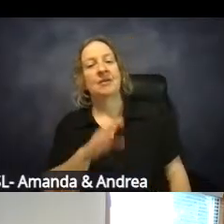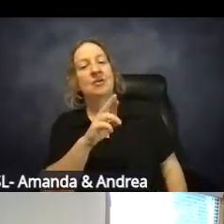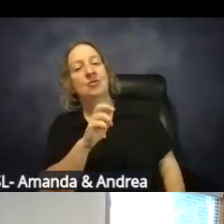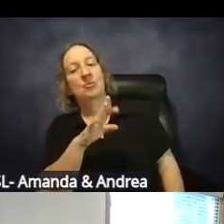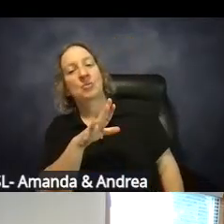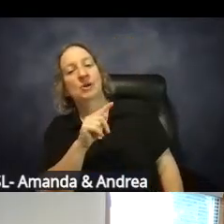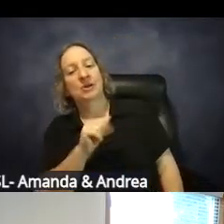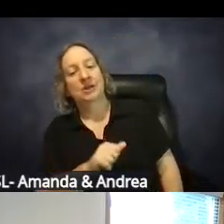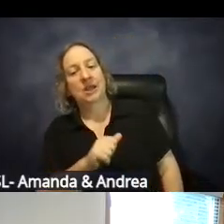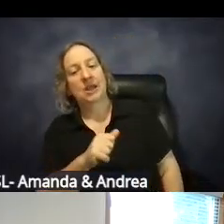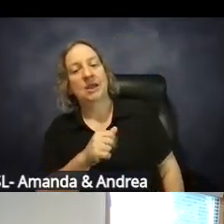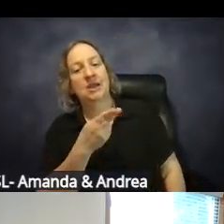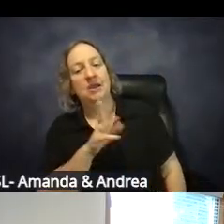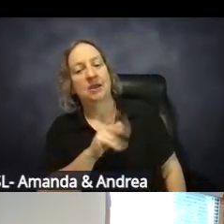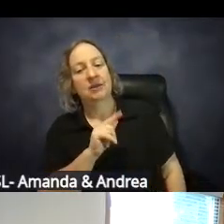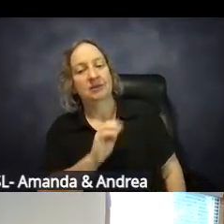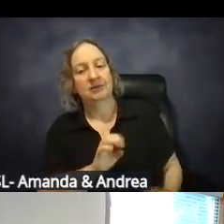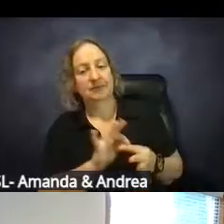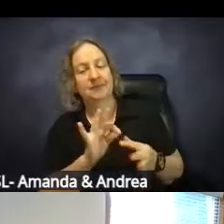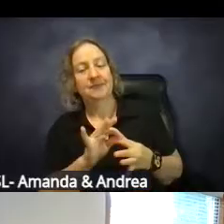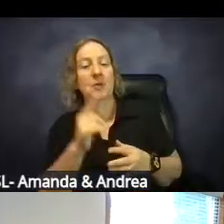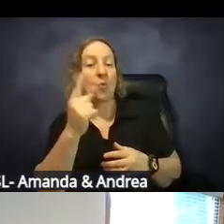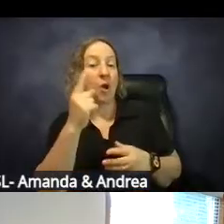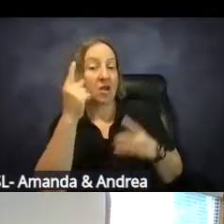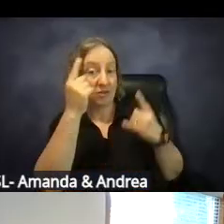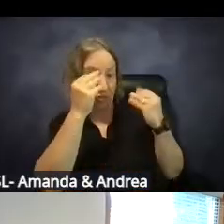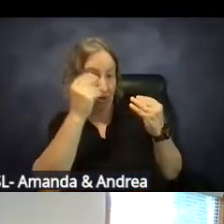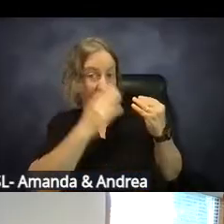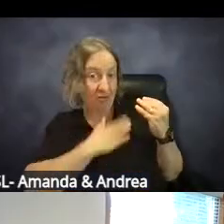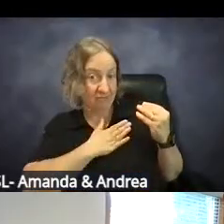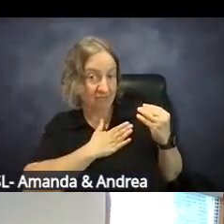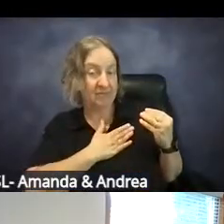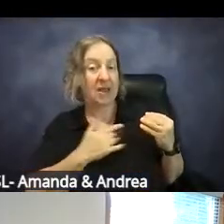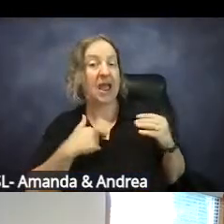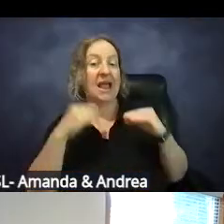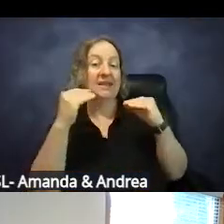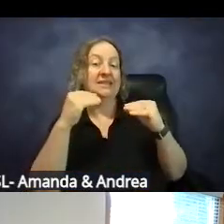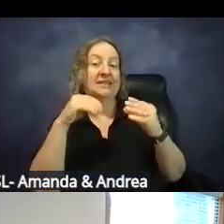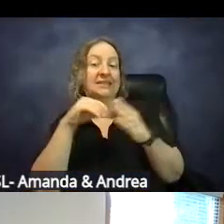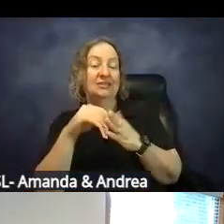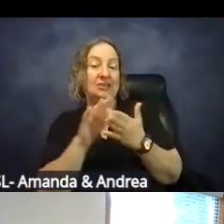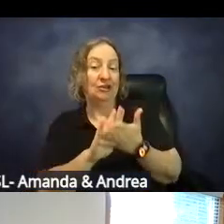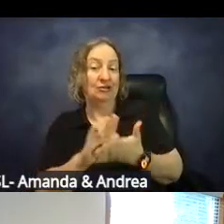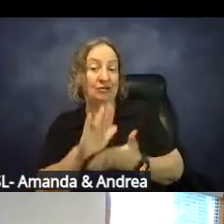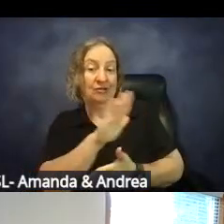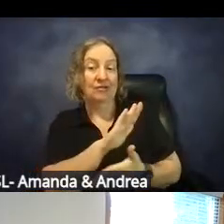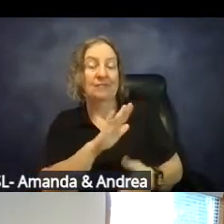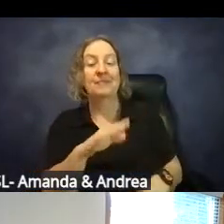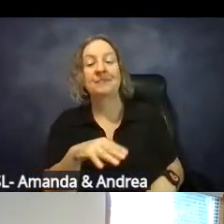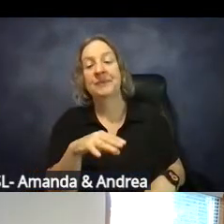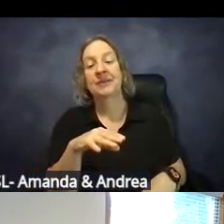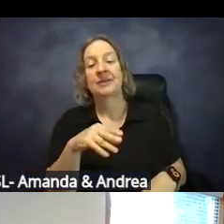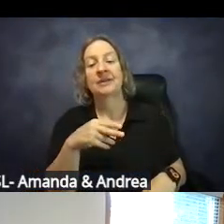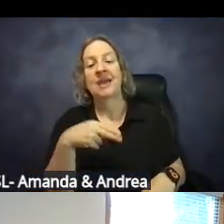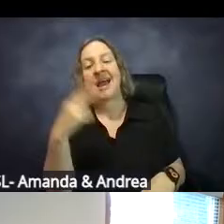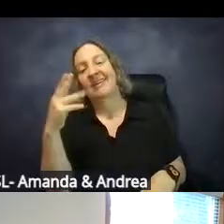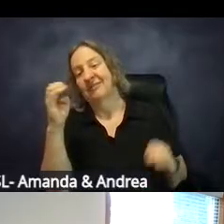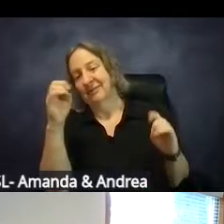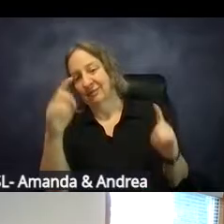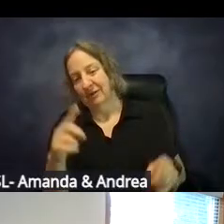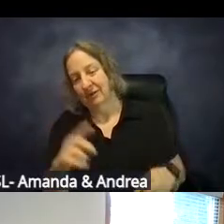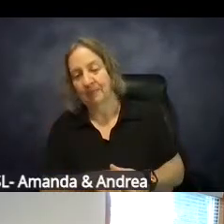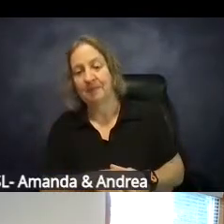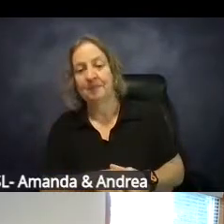One thought I was having, Barbie, so I teach in higher ed, and